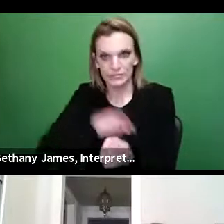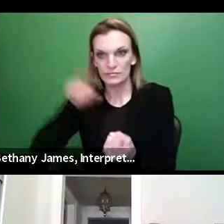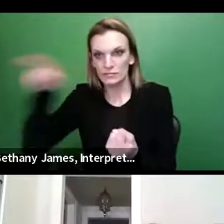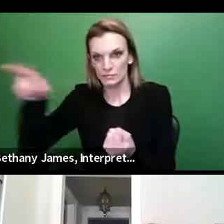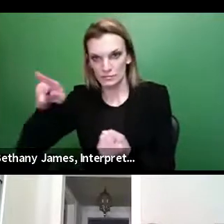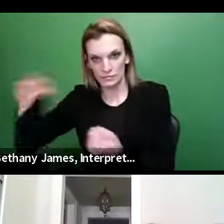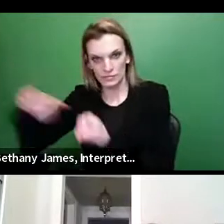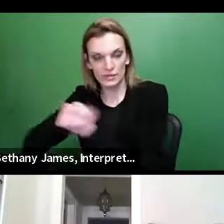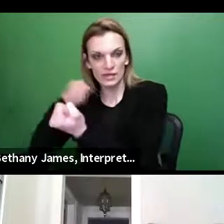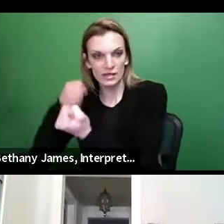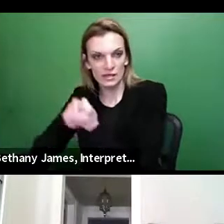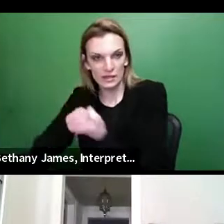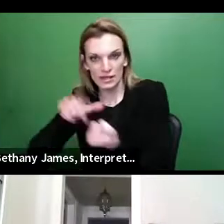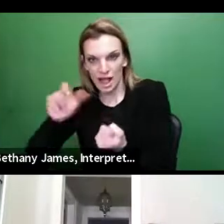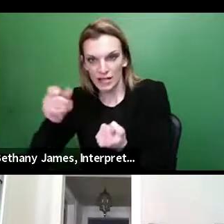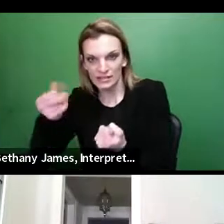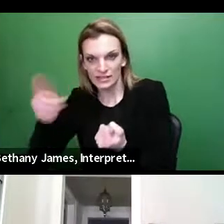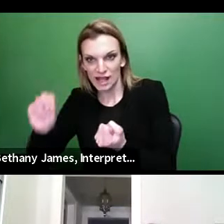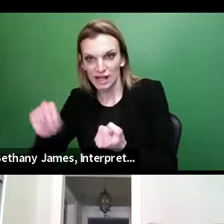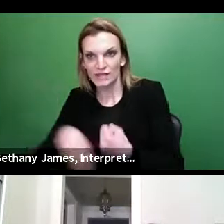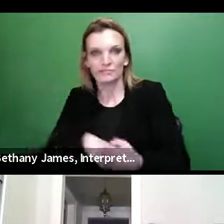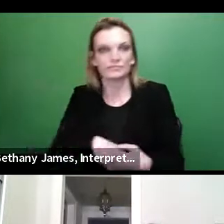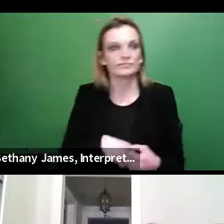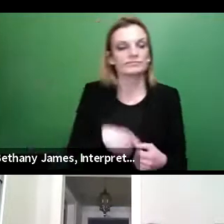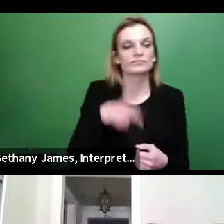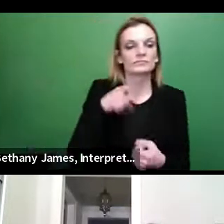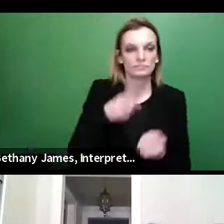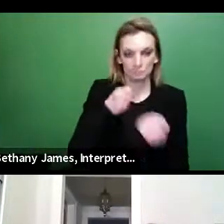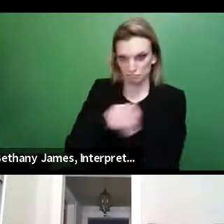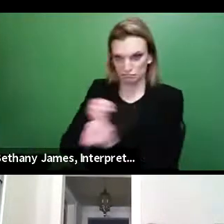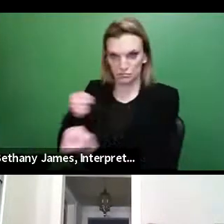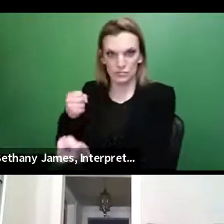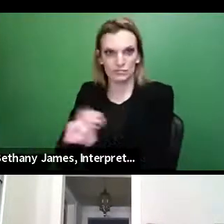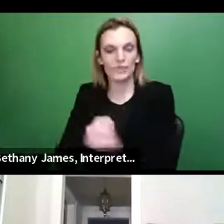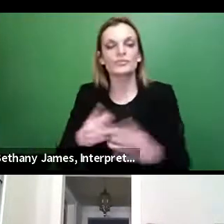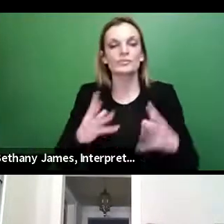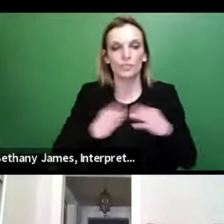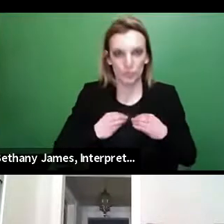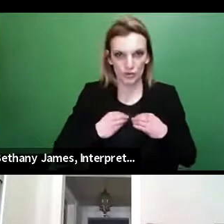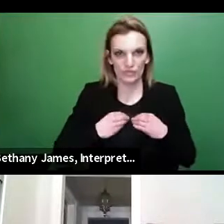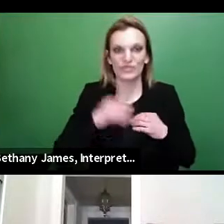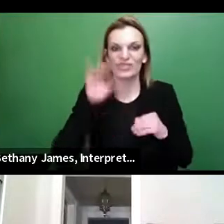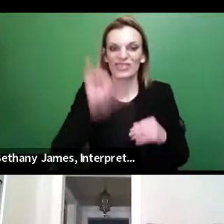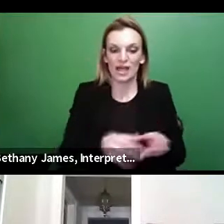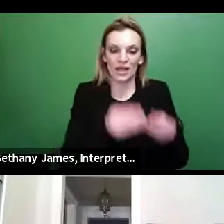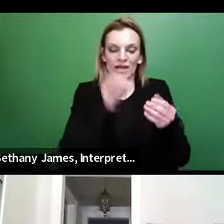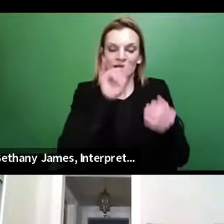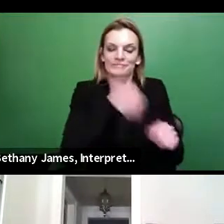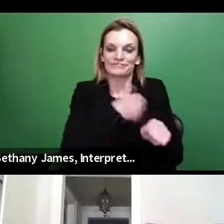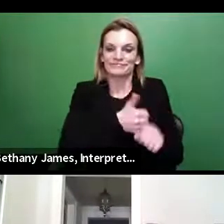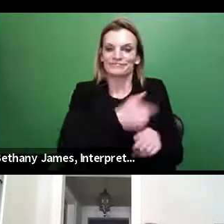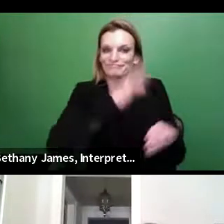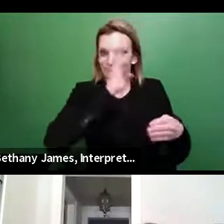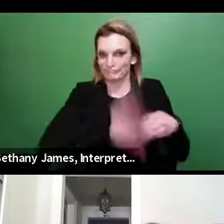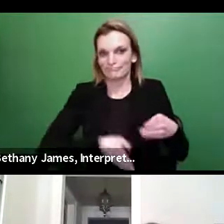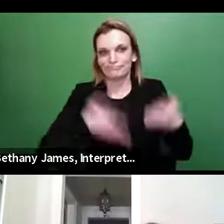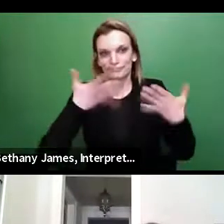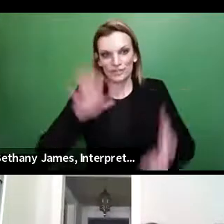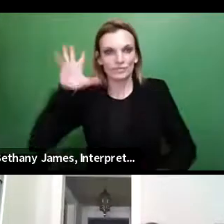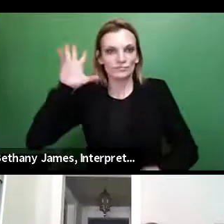Okay. Second by Commissioner Al-Hassan. The motion's approved. The resolutions have been adopted. And again, thank you so much, Mr. Levy, for